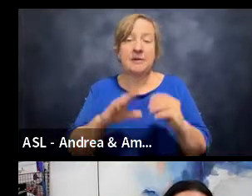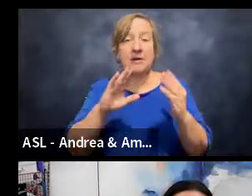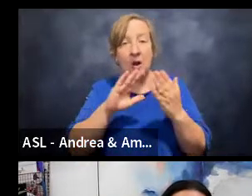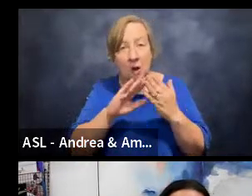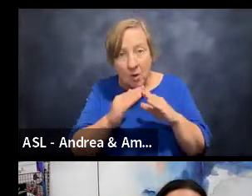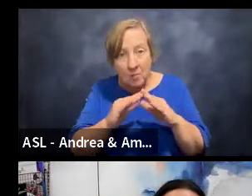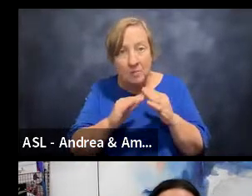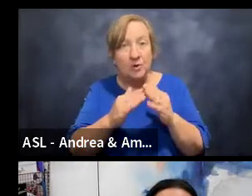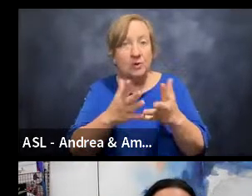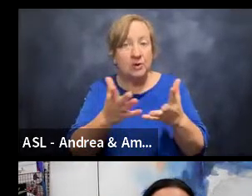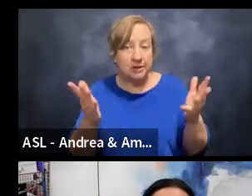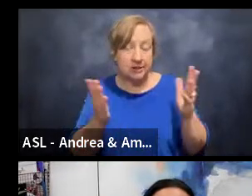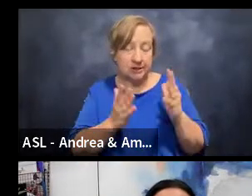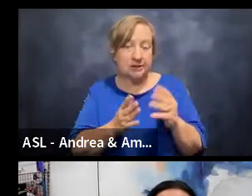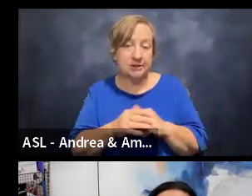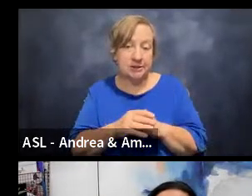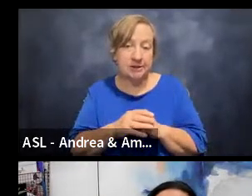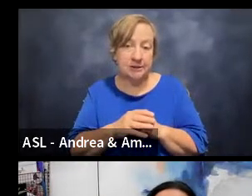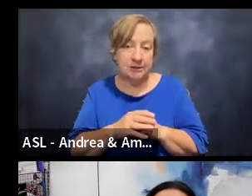Communities